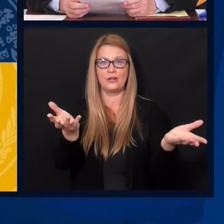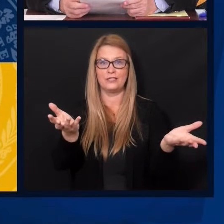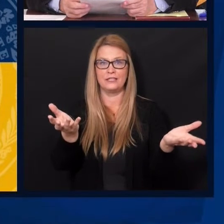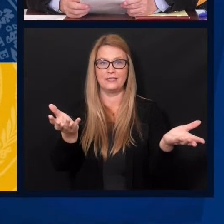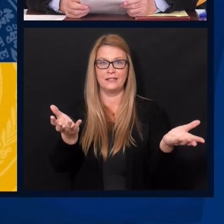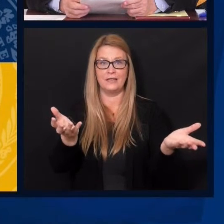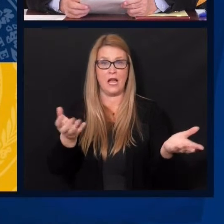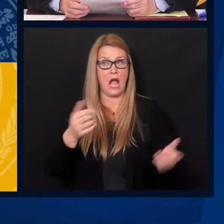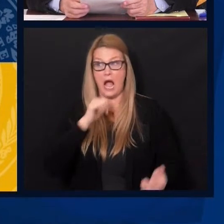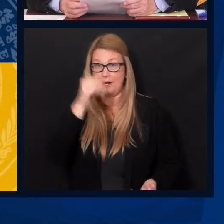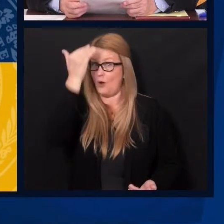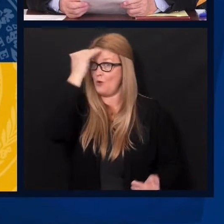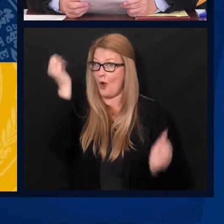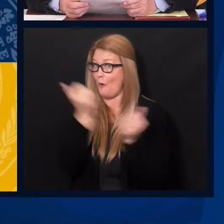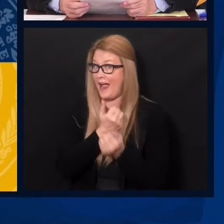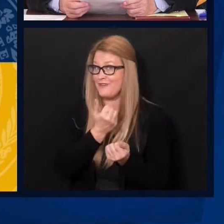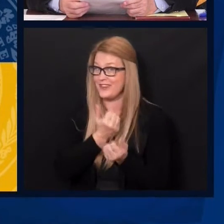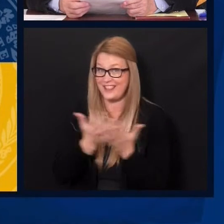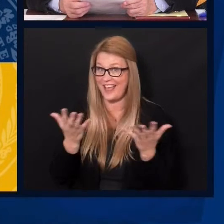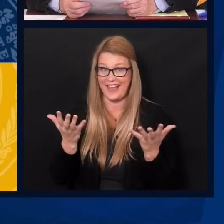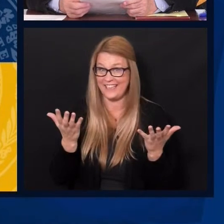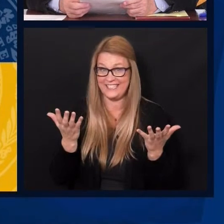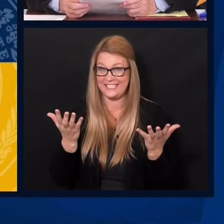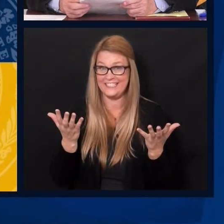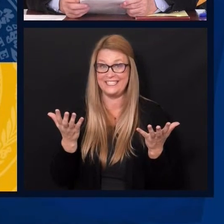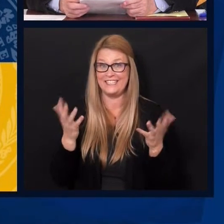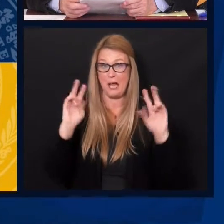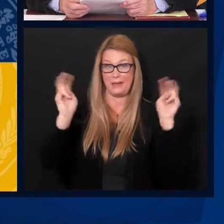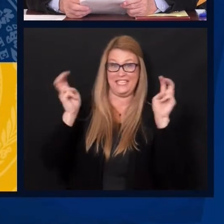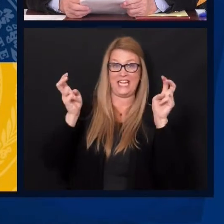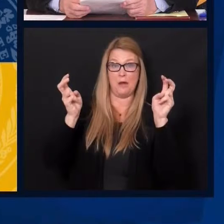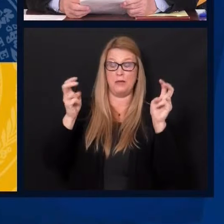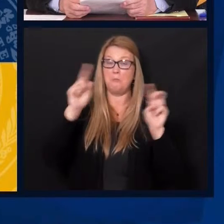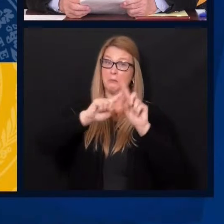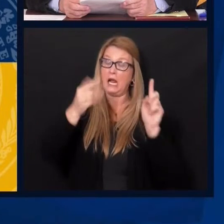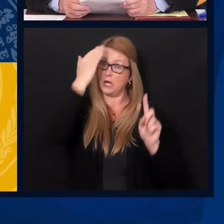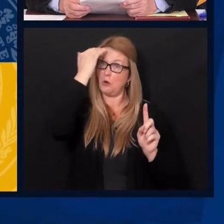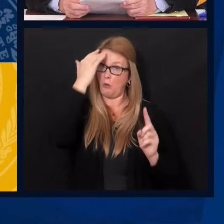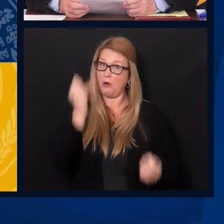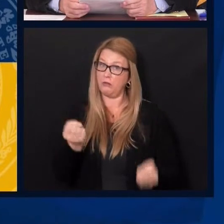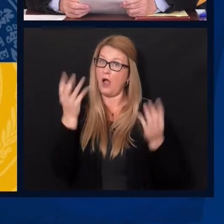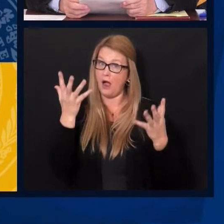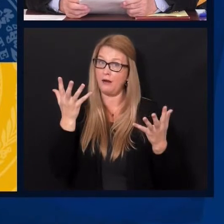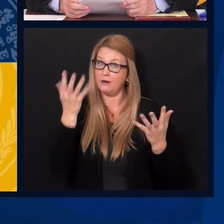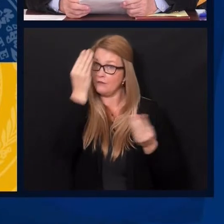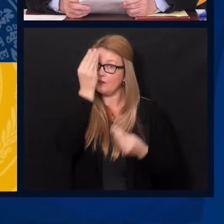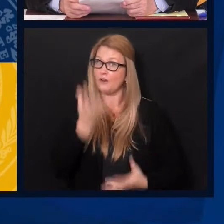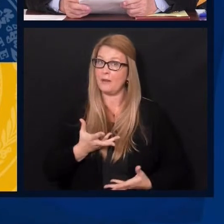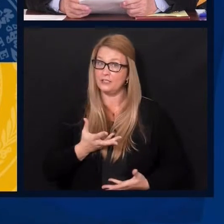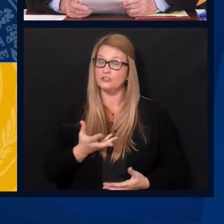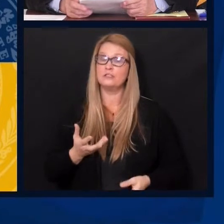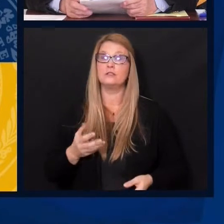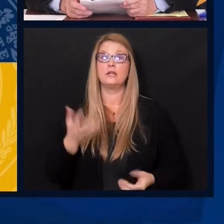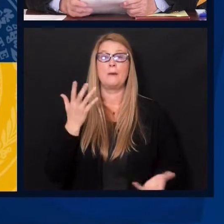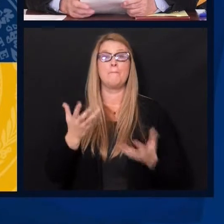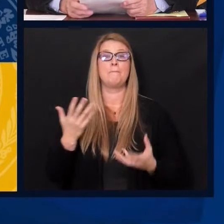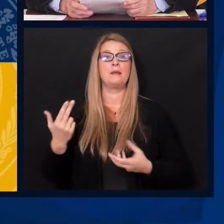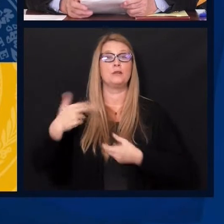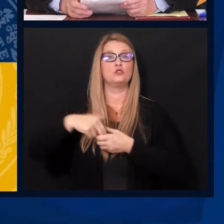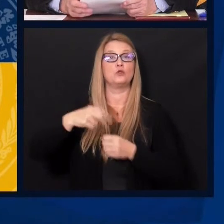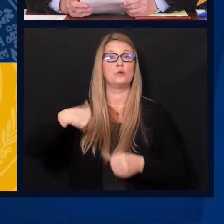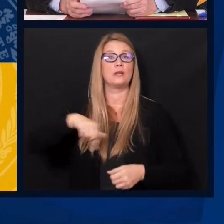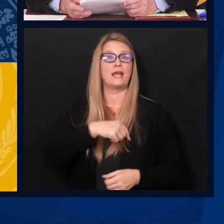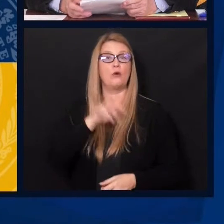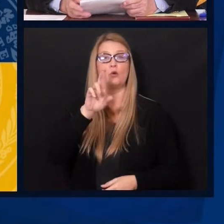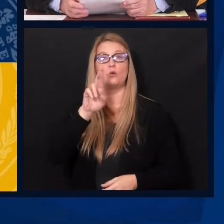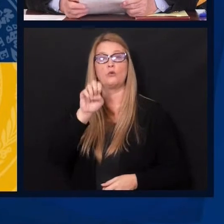profess that I know everything about this topic, but I know a lot. I'll probably be joined maybe by our revenue people, and